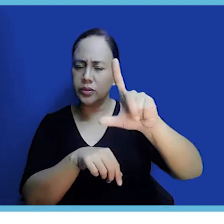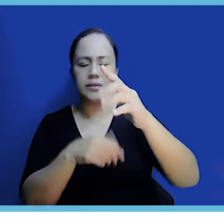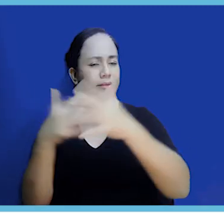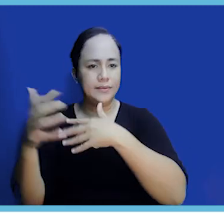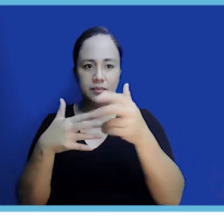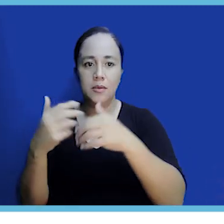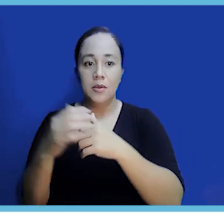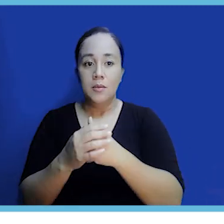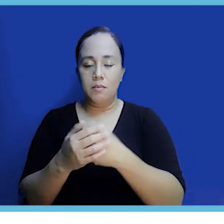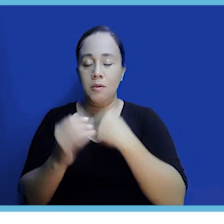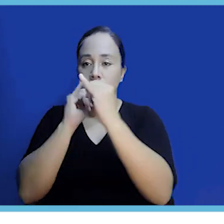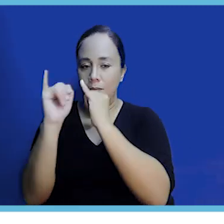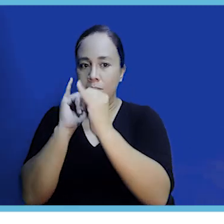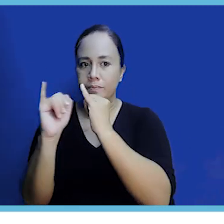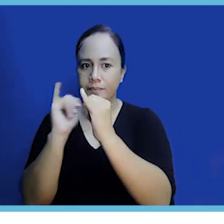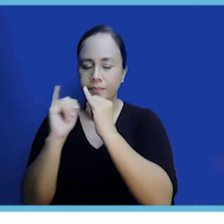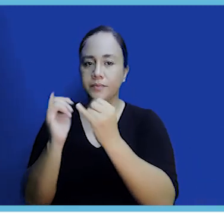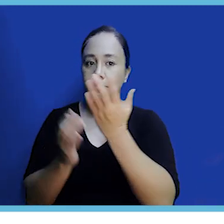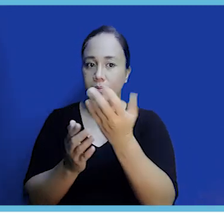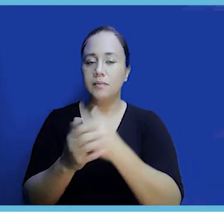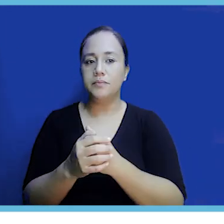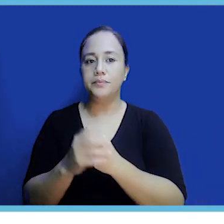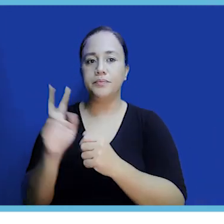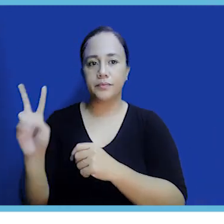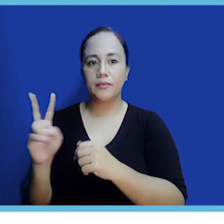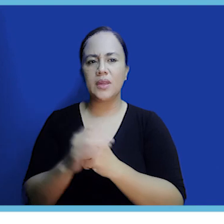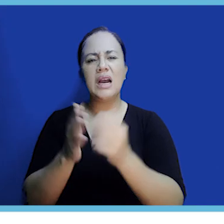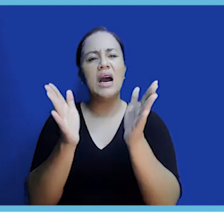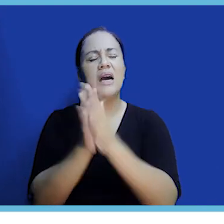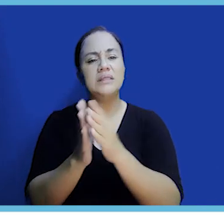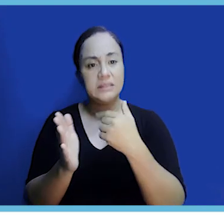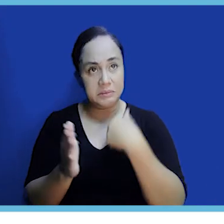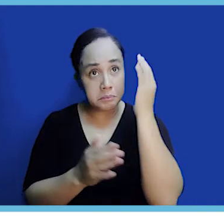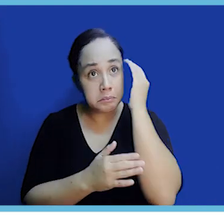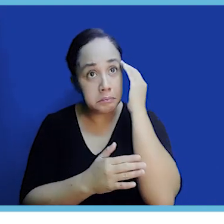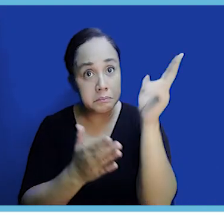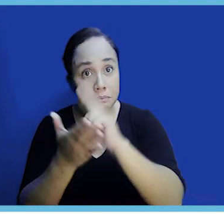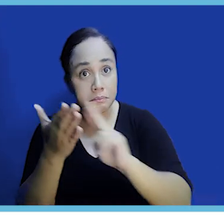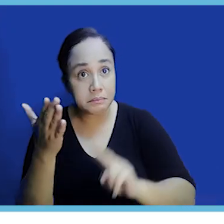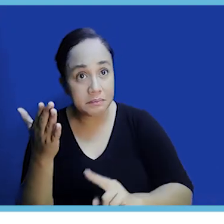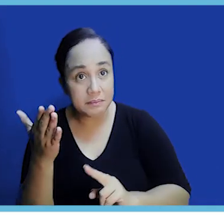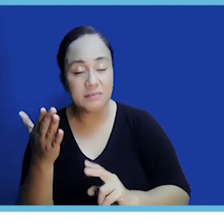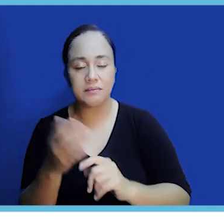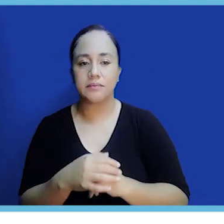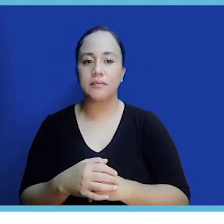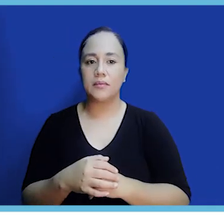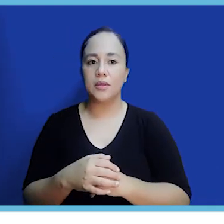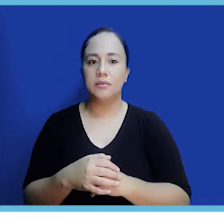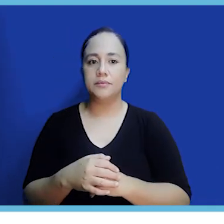local or national. Request a short interview with them. 2. Ask if they are familiar